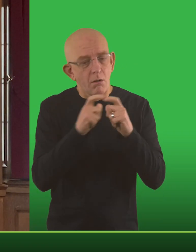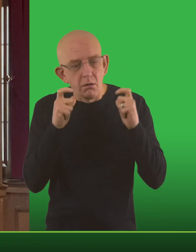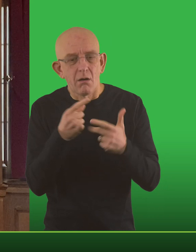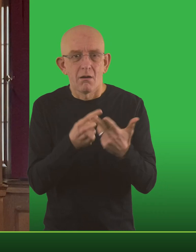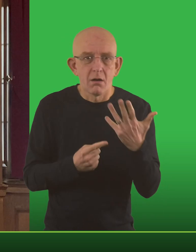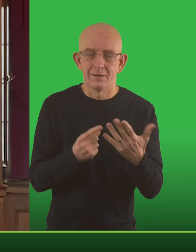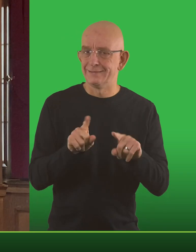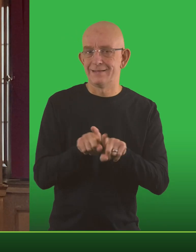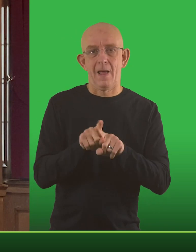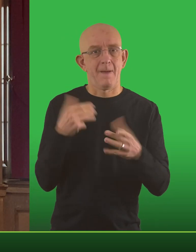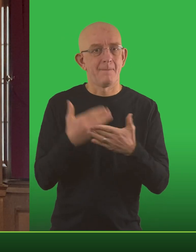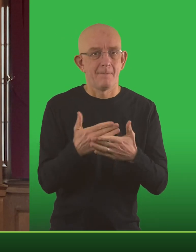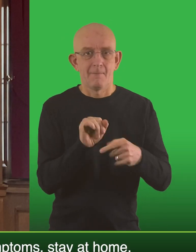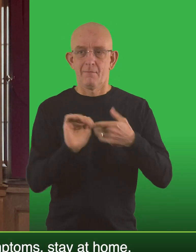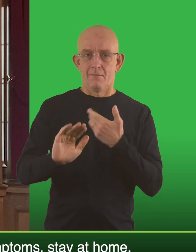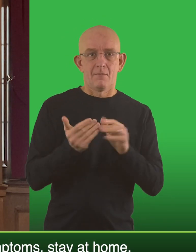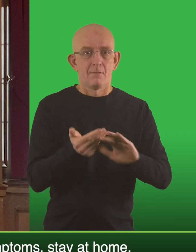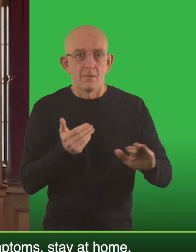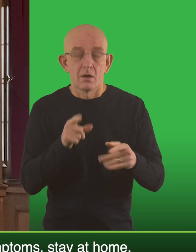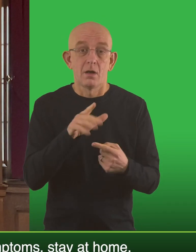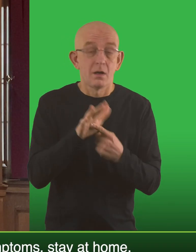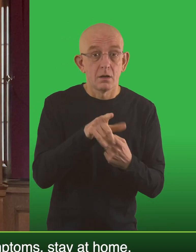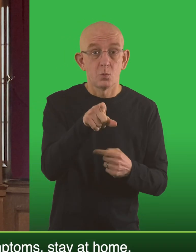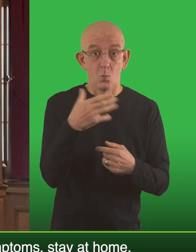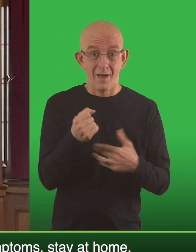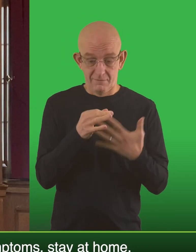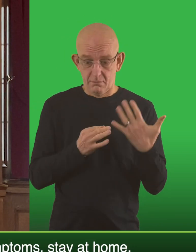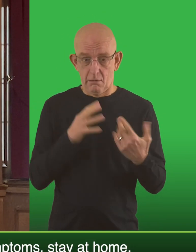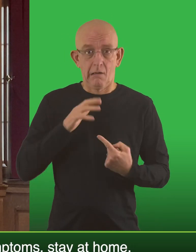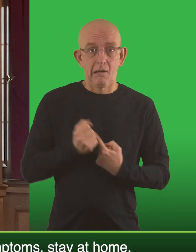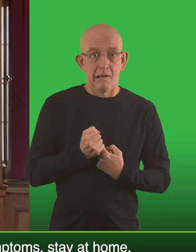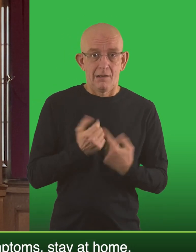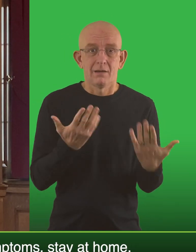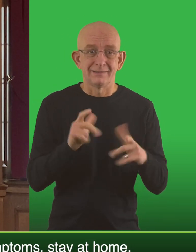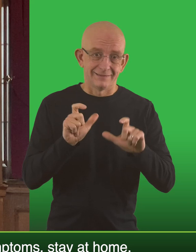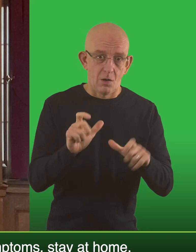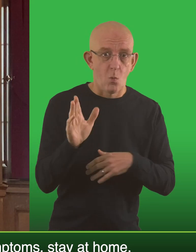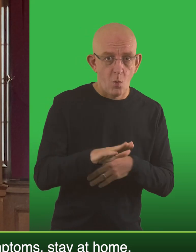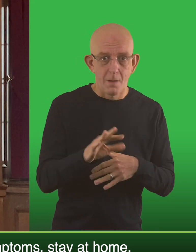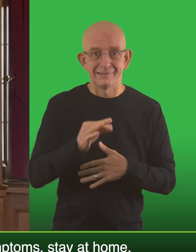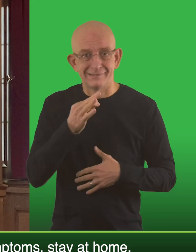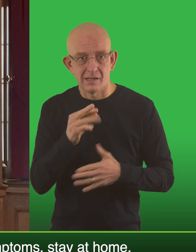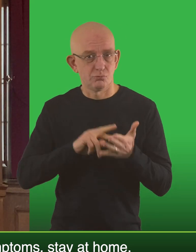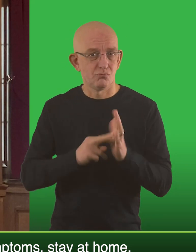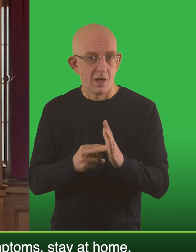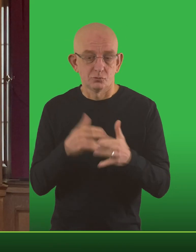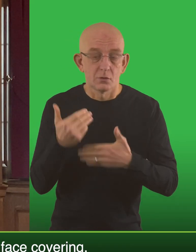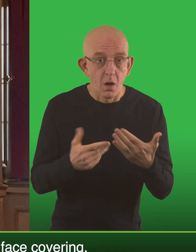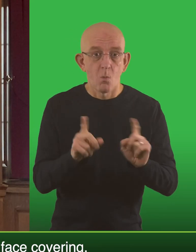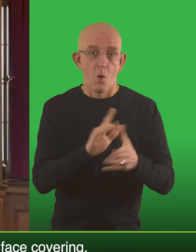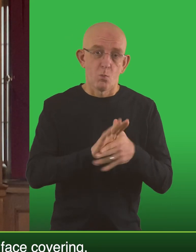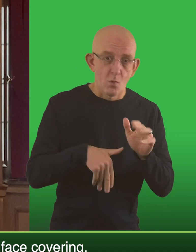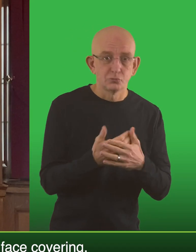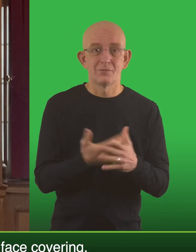All of the normal preventive messages apply. Most importantly, if you have symptoms, stay at home, arrange a test, and act upon the results of the test. Wash